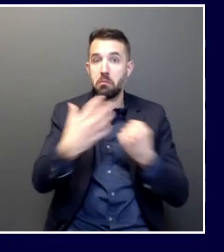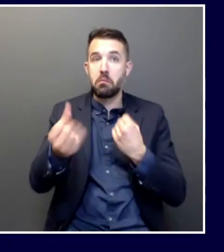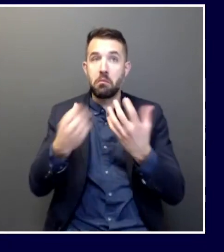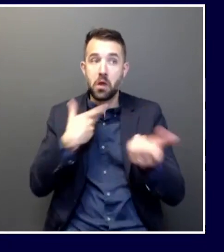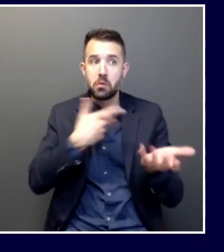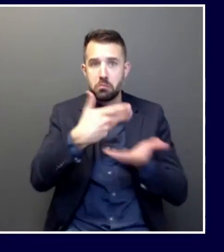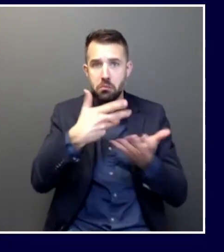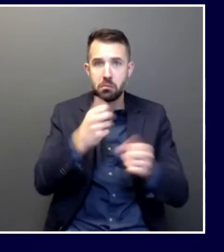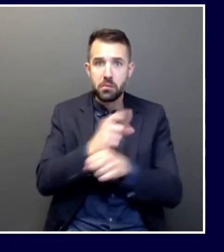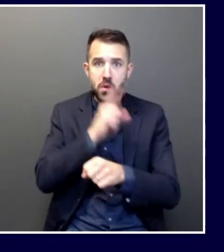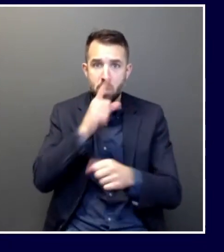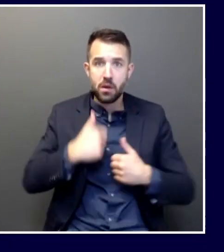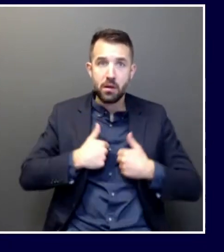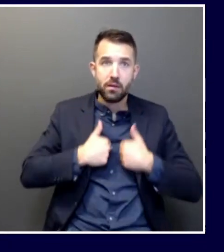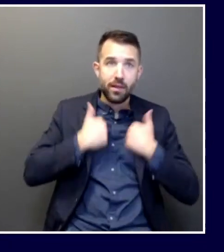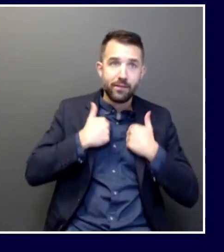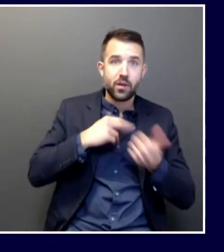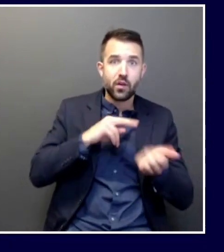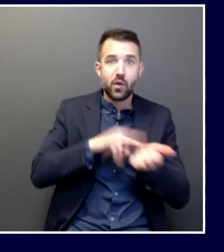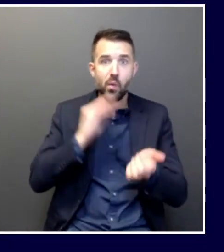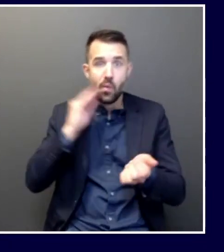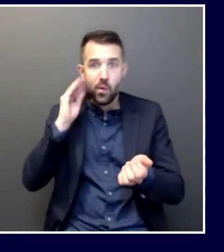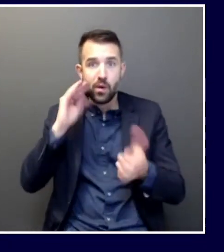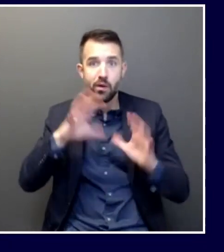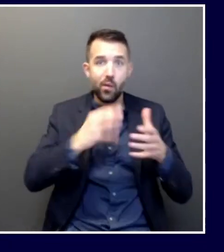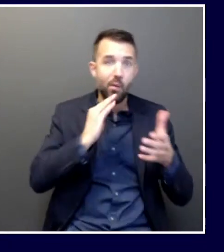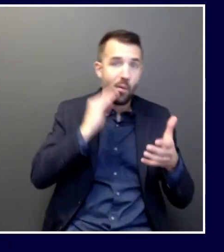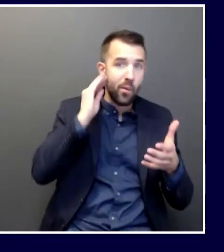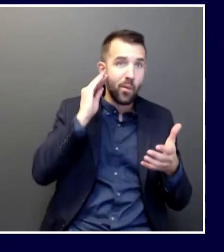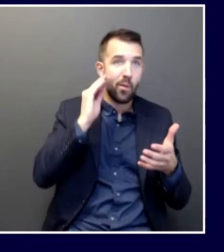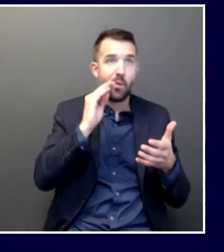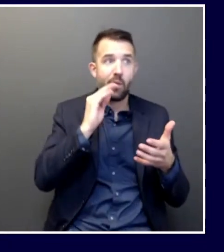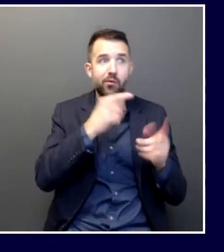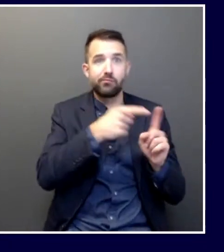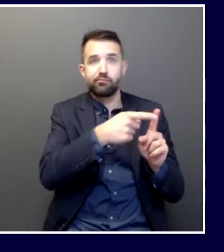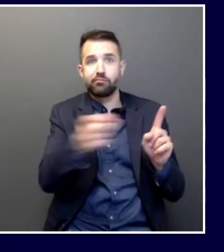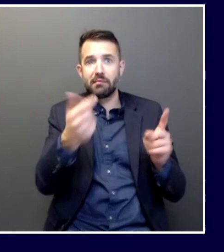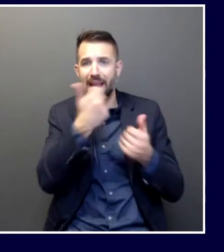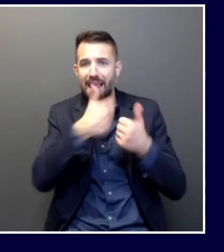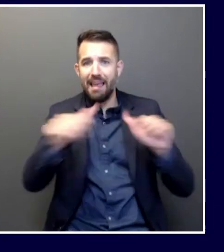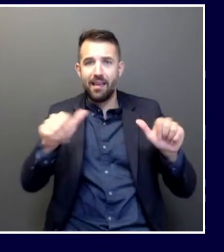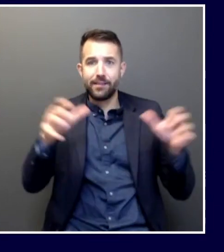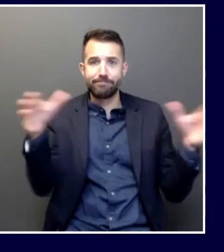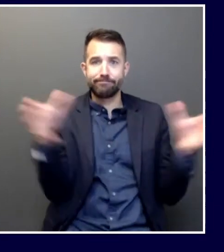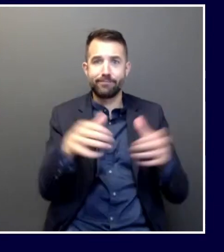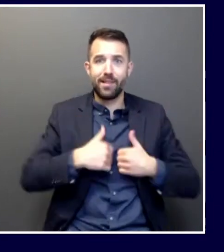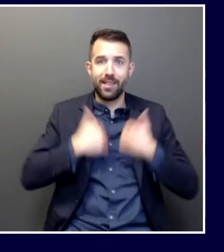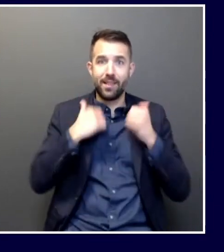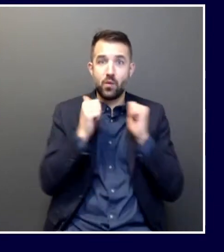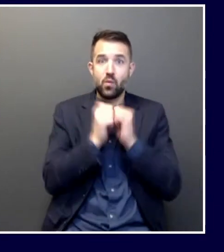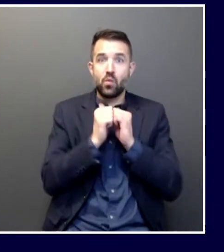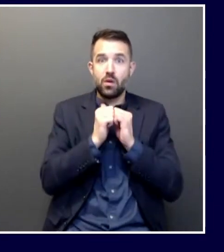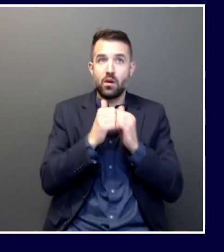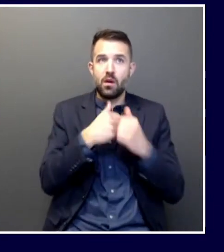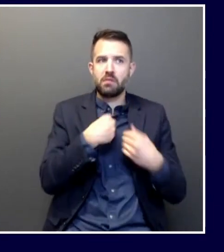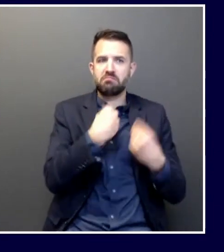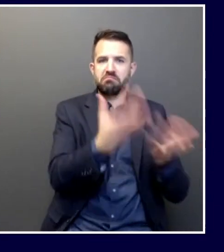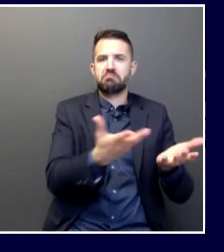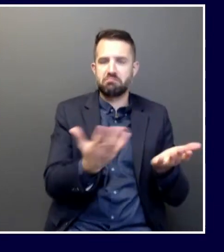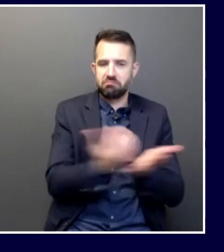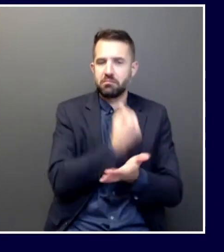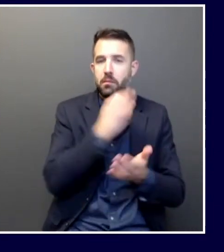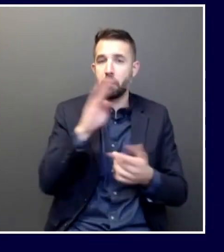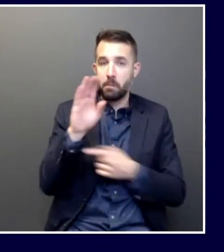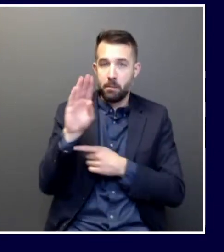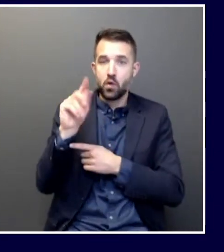but group homes, congregate living facilities of all stripes have access to boosters, and we've been tracking it in partnership with them. I